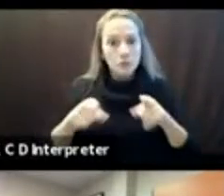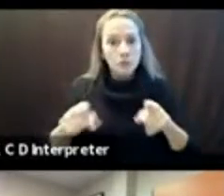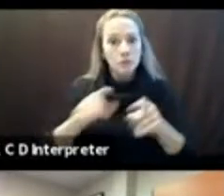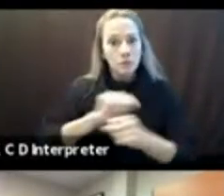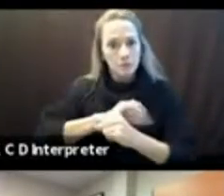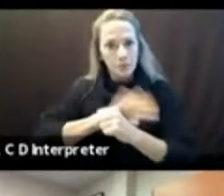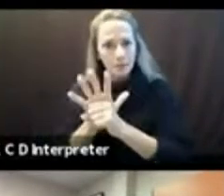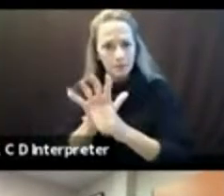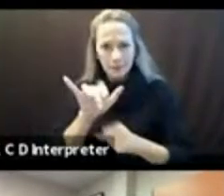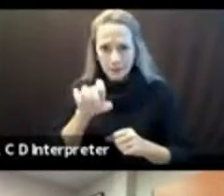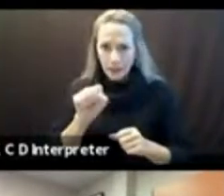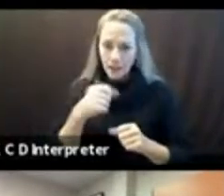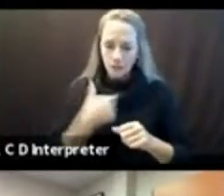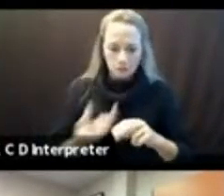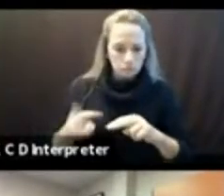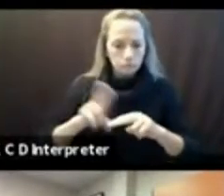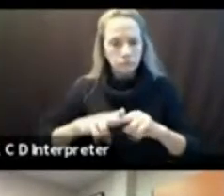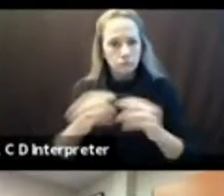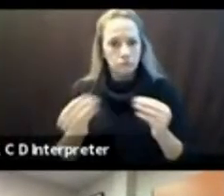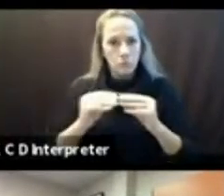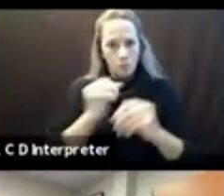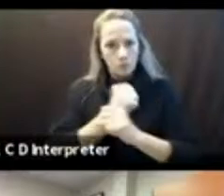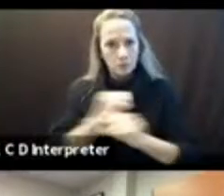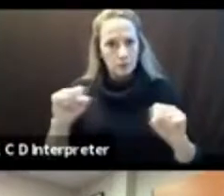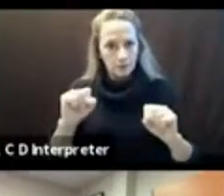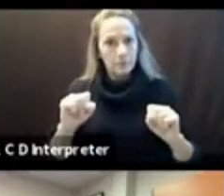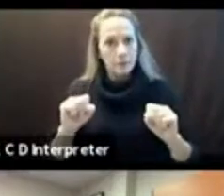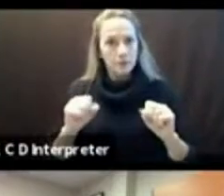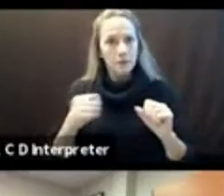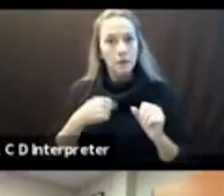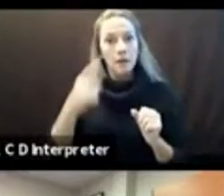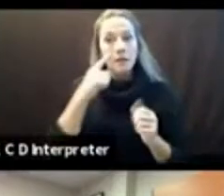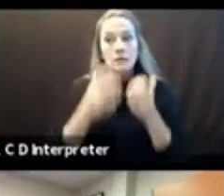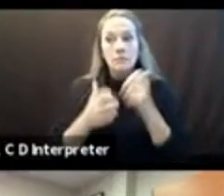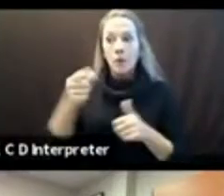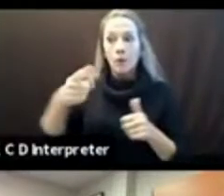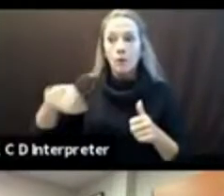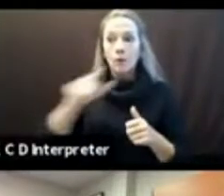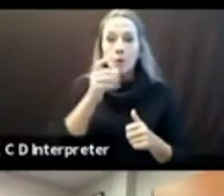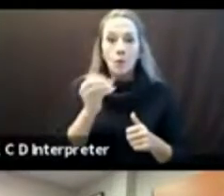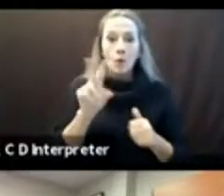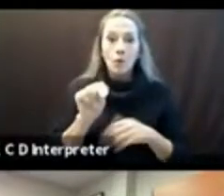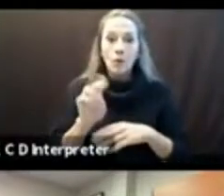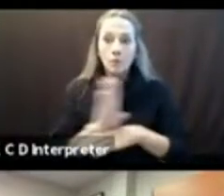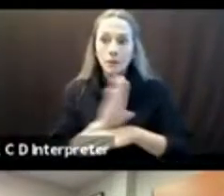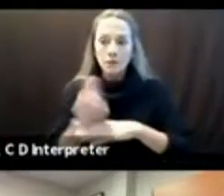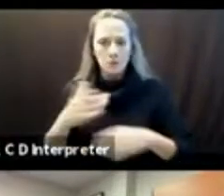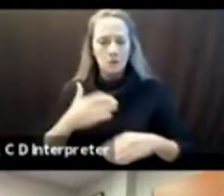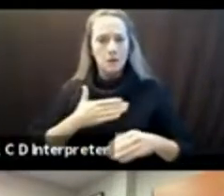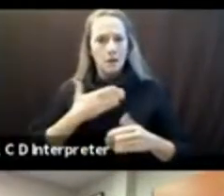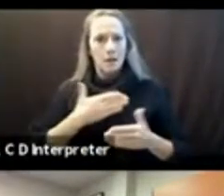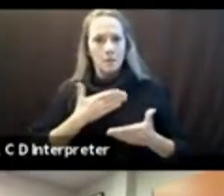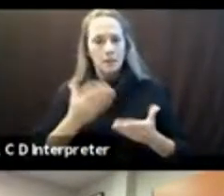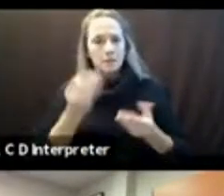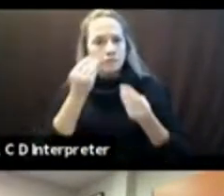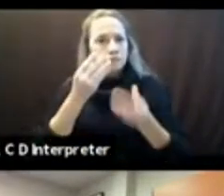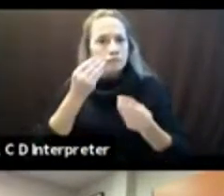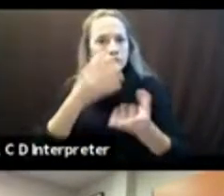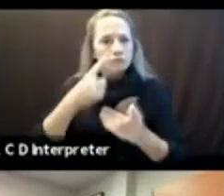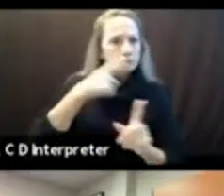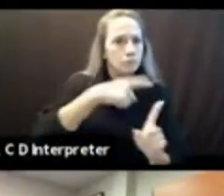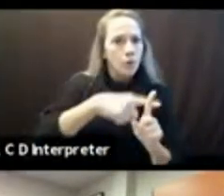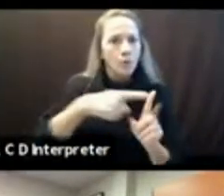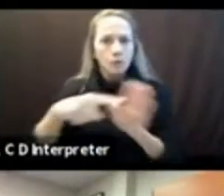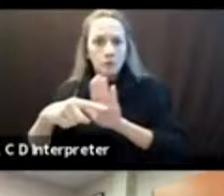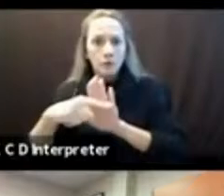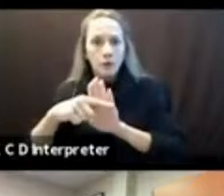measures in place and can account for their effectiveness. I think most business owners would be happy to share what has worked for them and not worked for them. It is time to